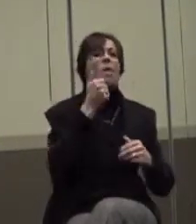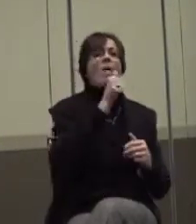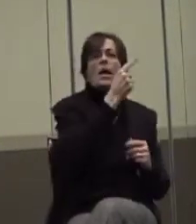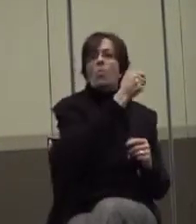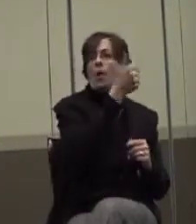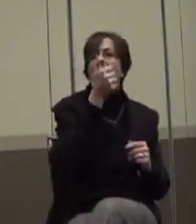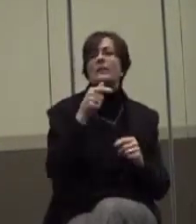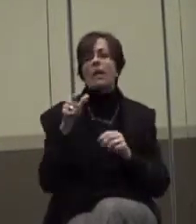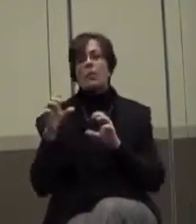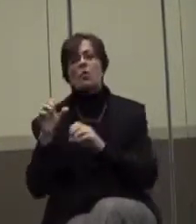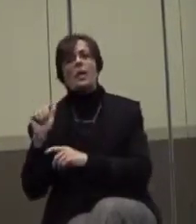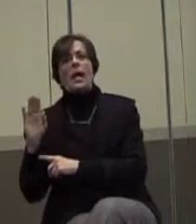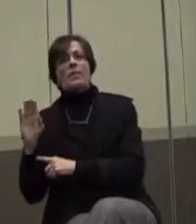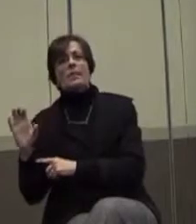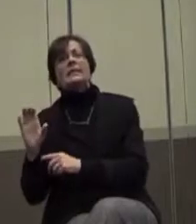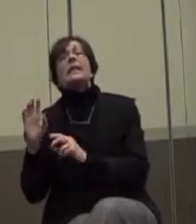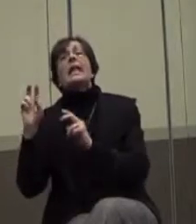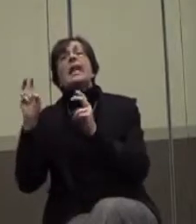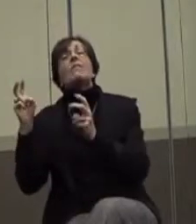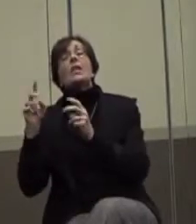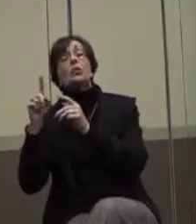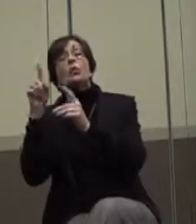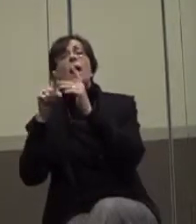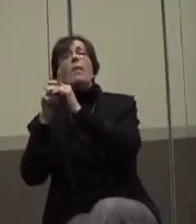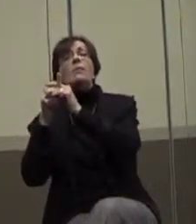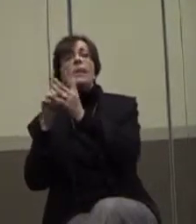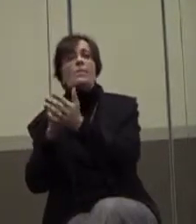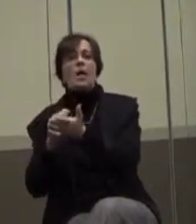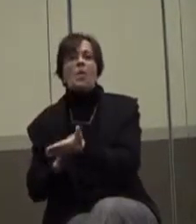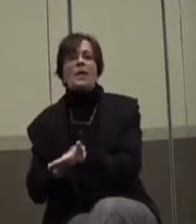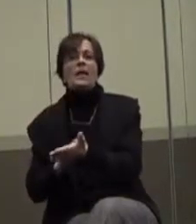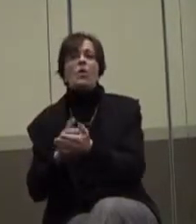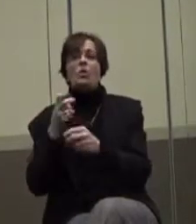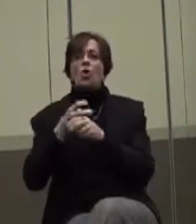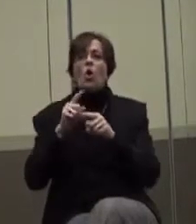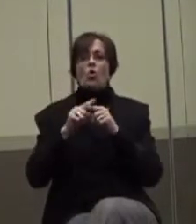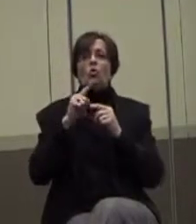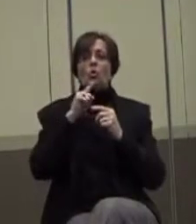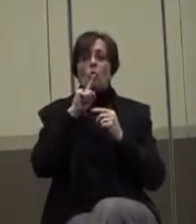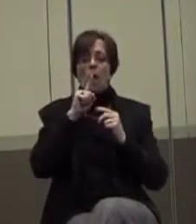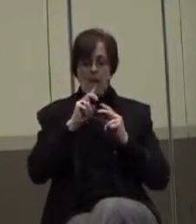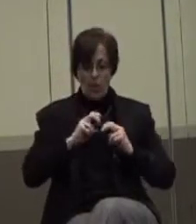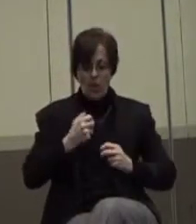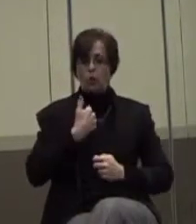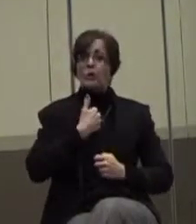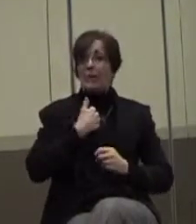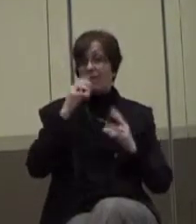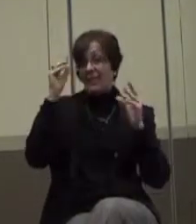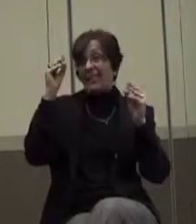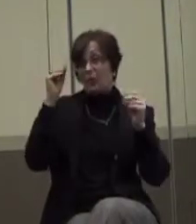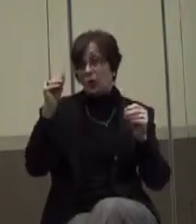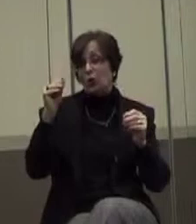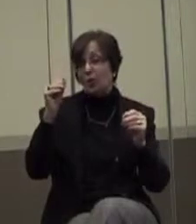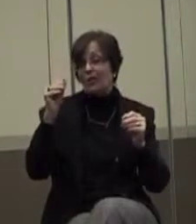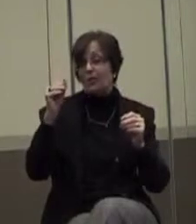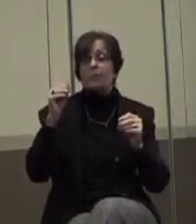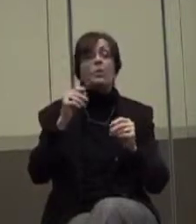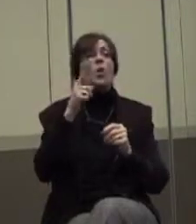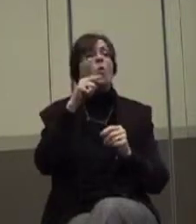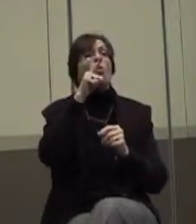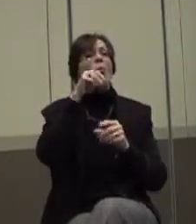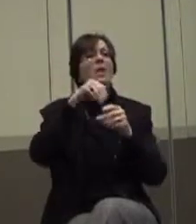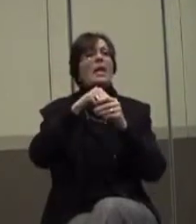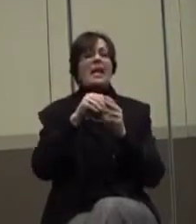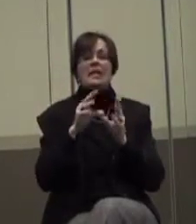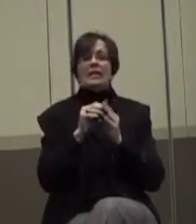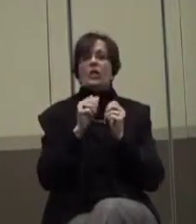and so they're doing the ABC. As the issue comes down and they write it down, it's hard to watch yourself teach. yes. All right, one of those of you that have been